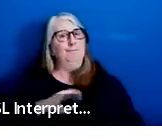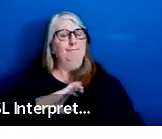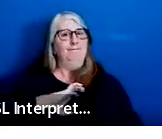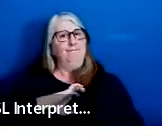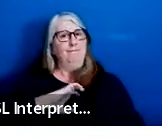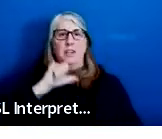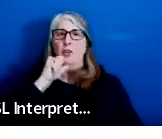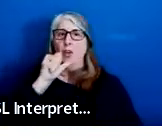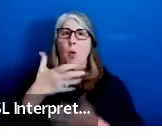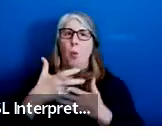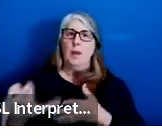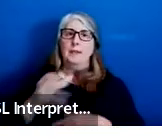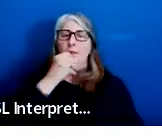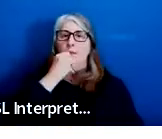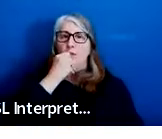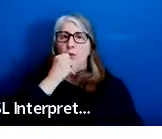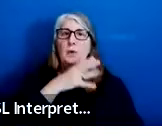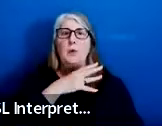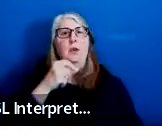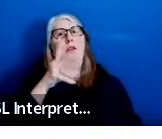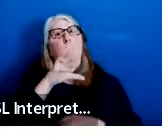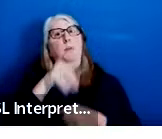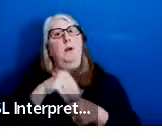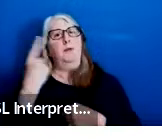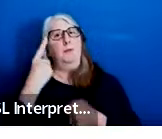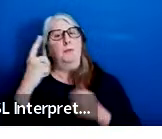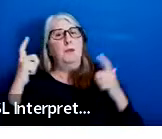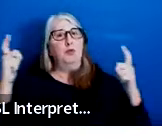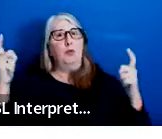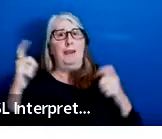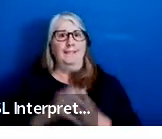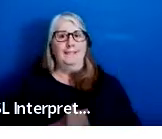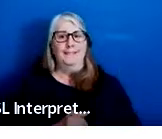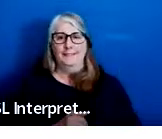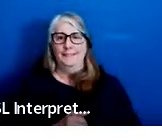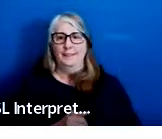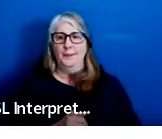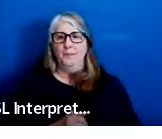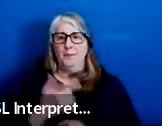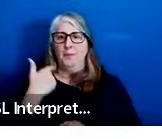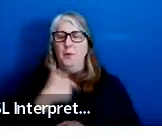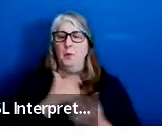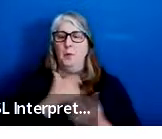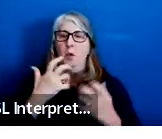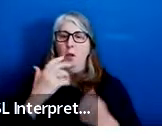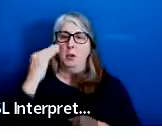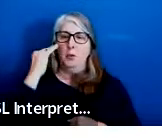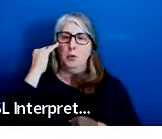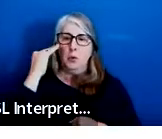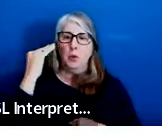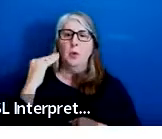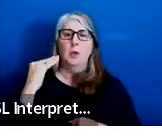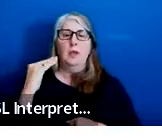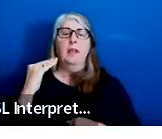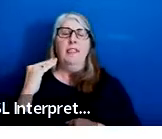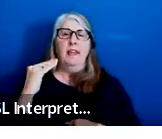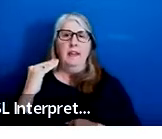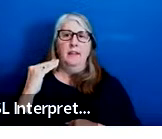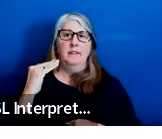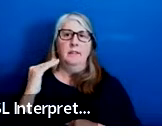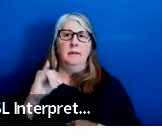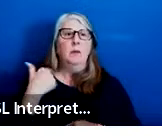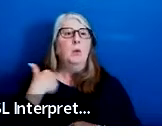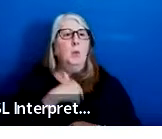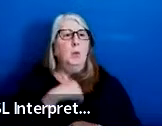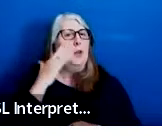not wasting this food and that you're a part of something great. But, we do want you to know that we know that it's not snap